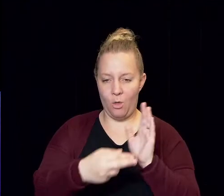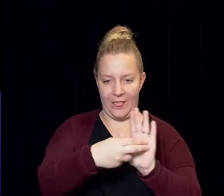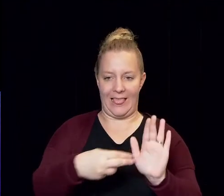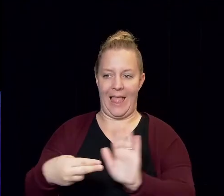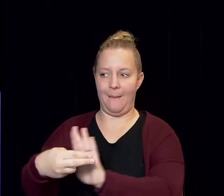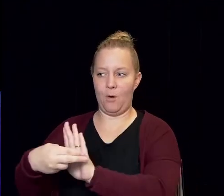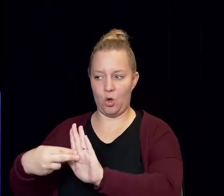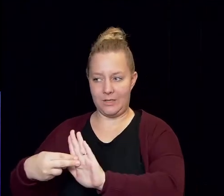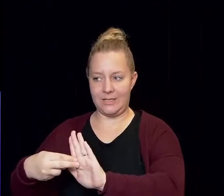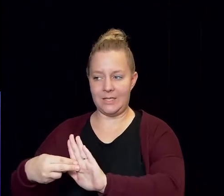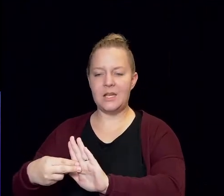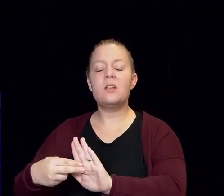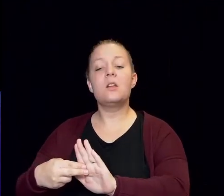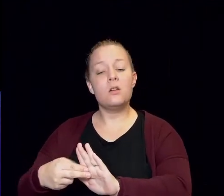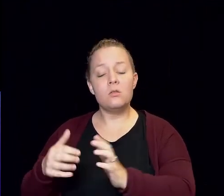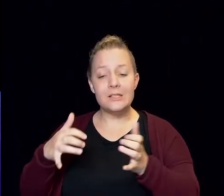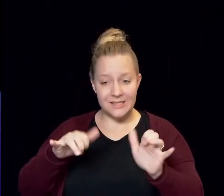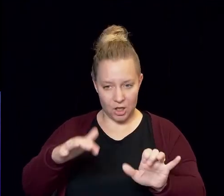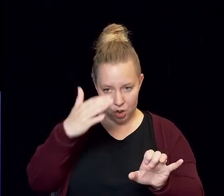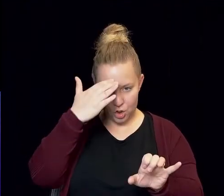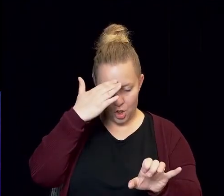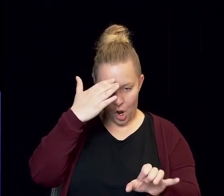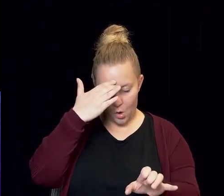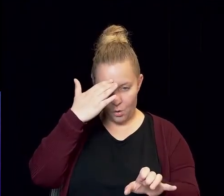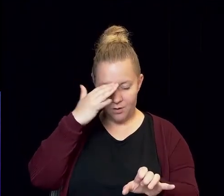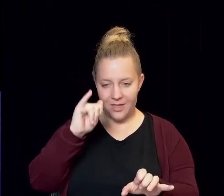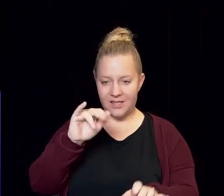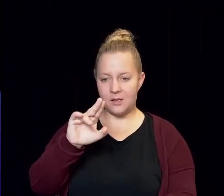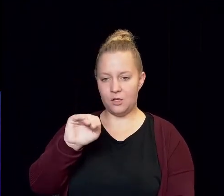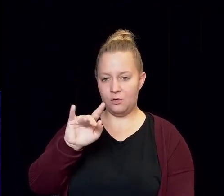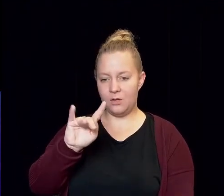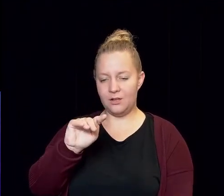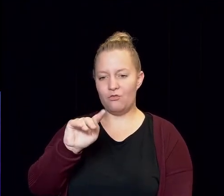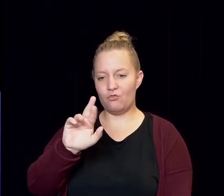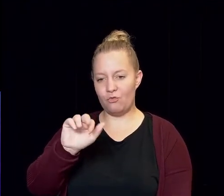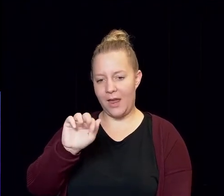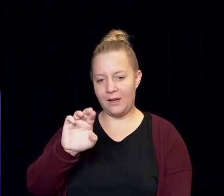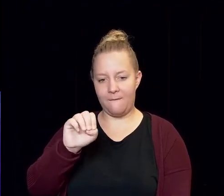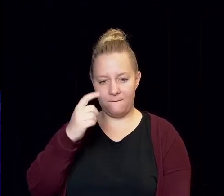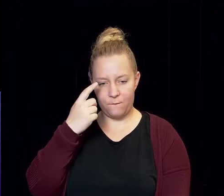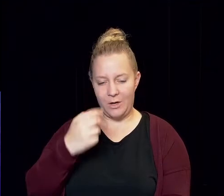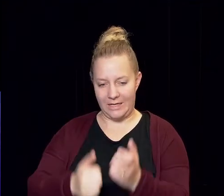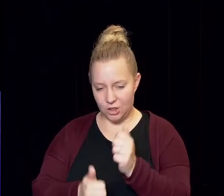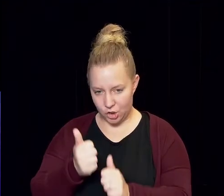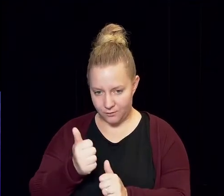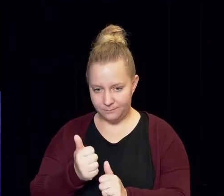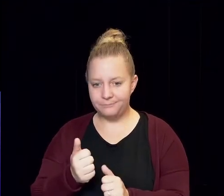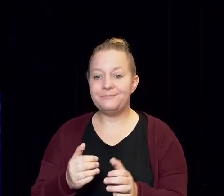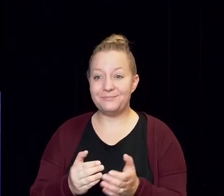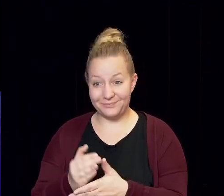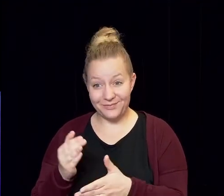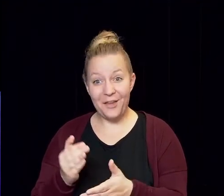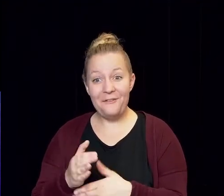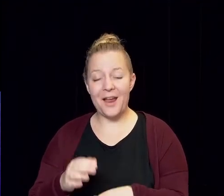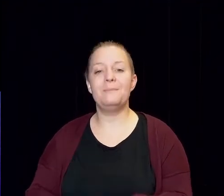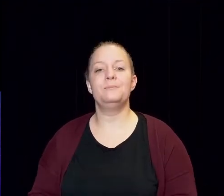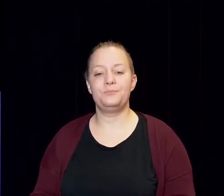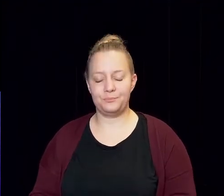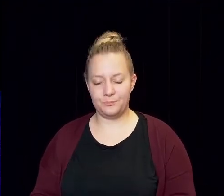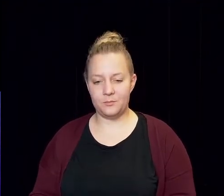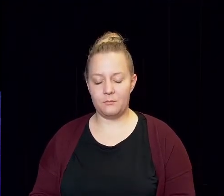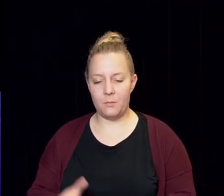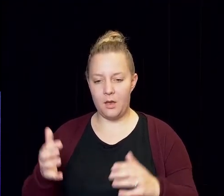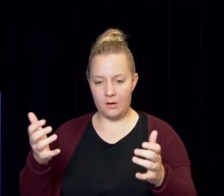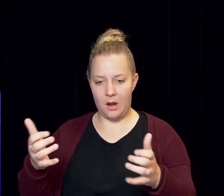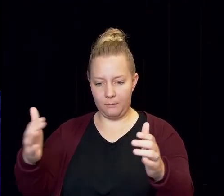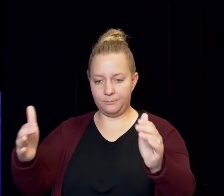labels, and yet we still know that it's a unit rate for those ones. All right, let's look